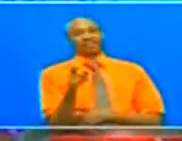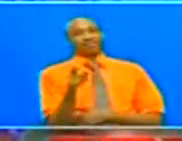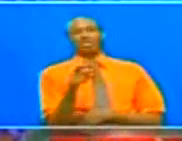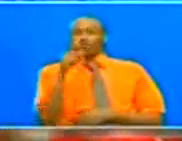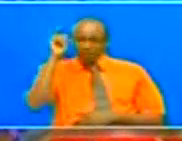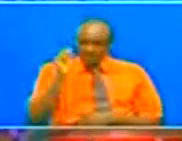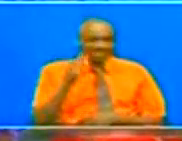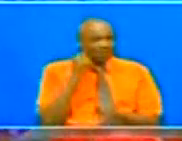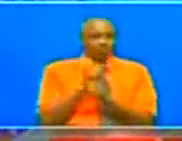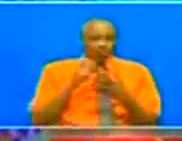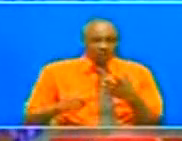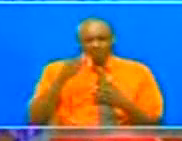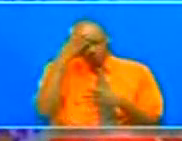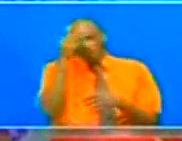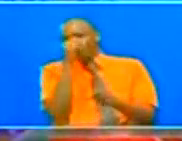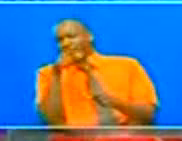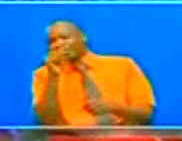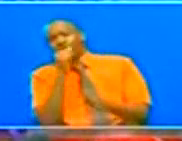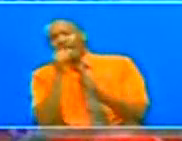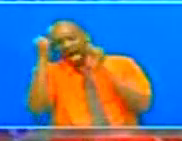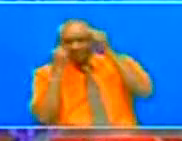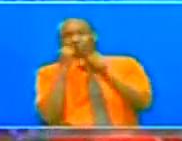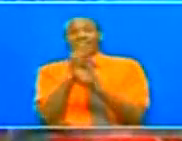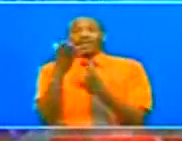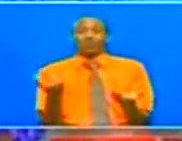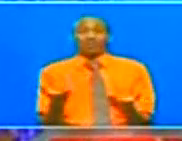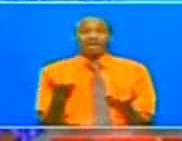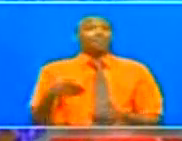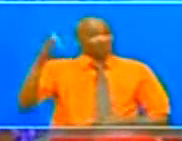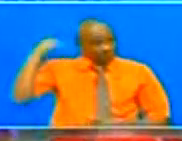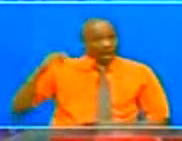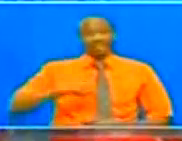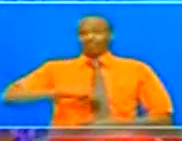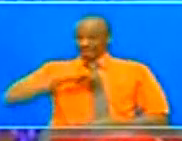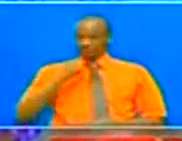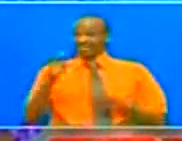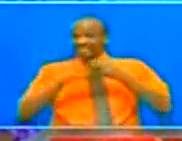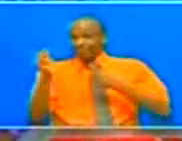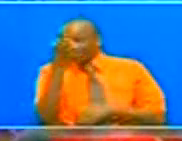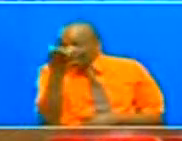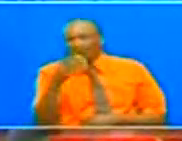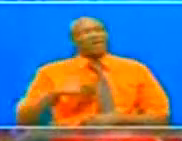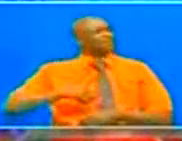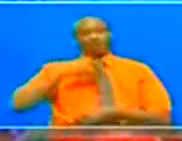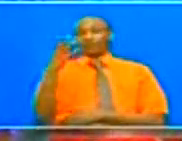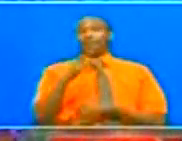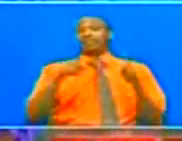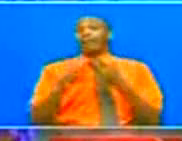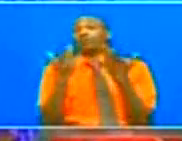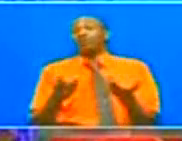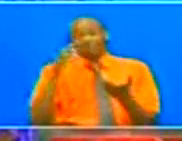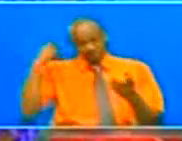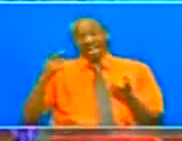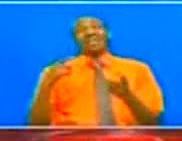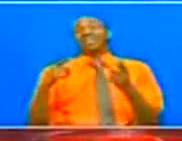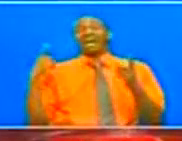to audit, you know, the performance of the Kenyan army. Mm. I mean, we were proud of them, you know, when it took them, I think, 6 months to go to Kismayo. But what have they achieved since then?